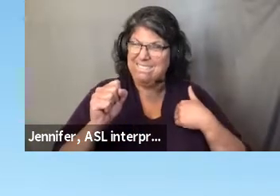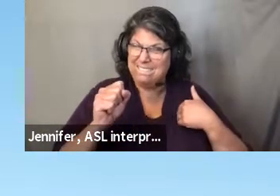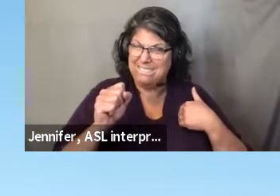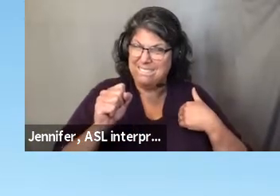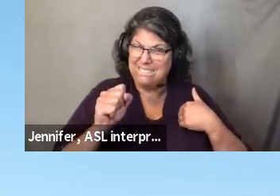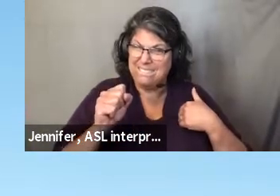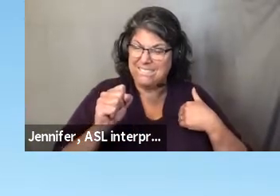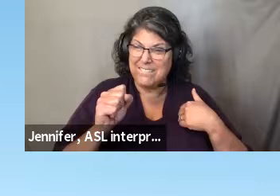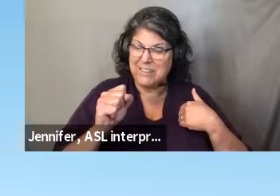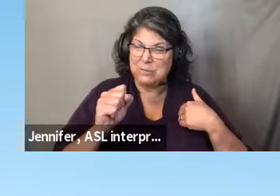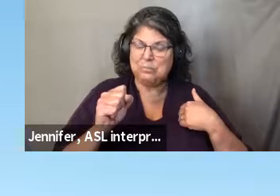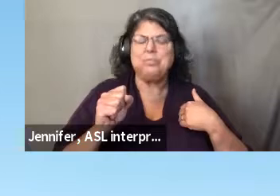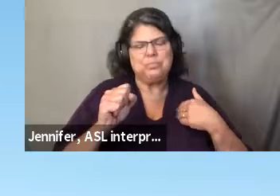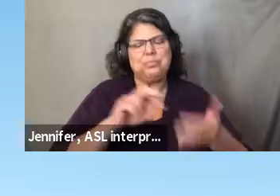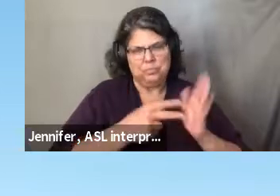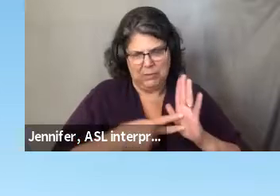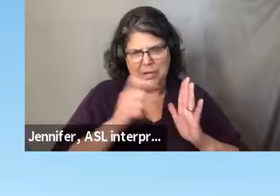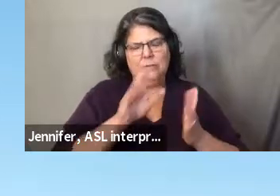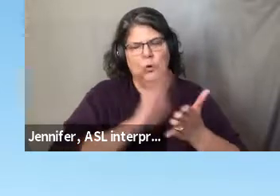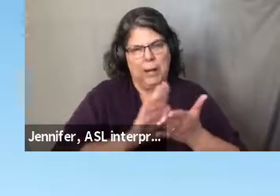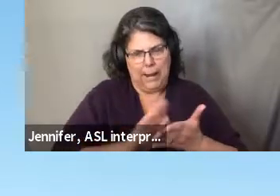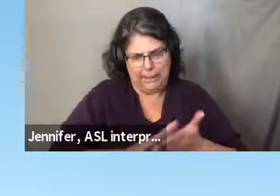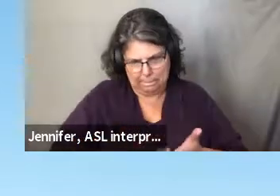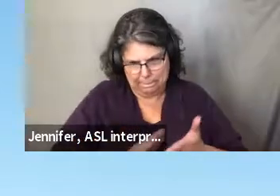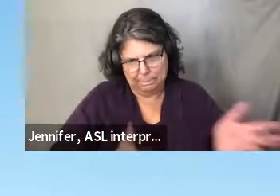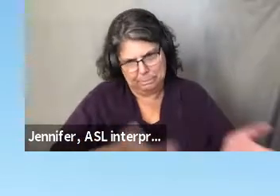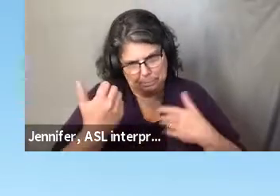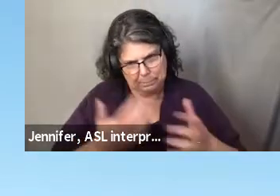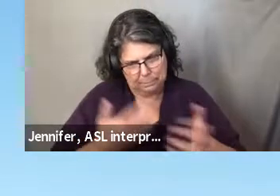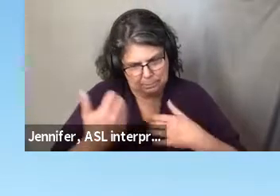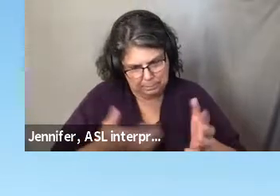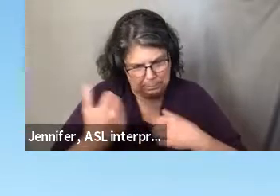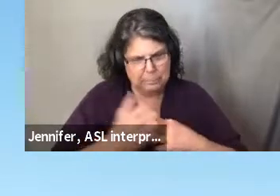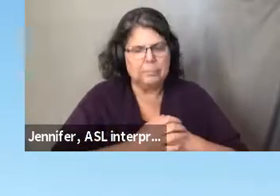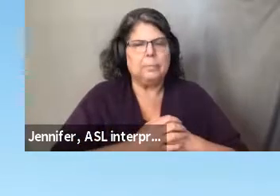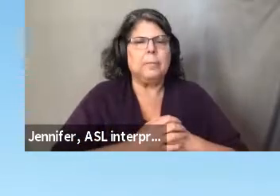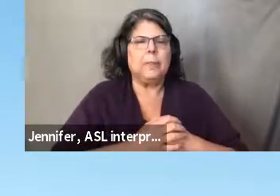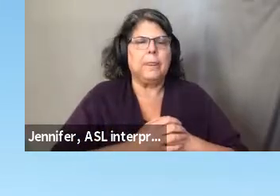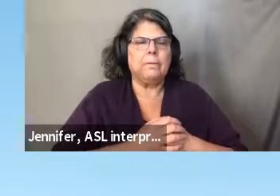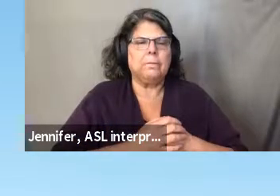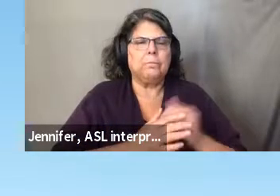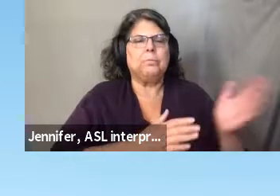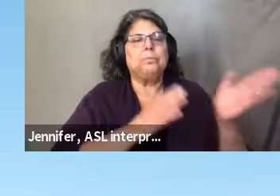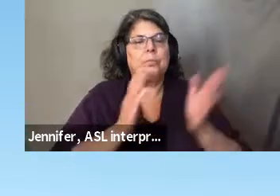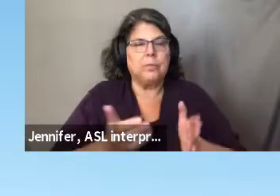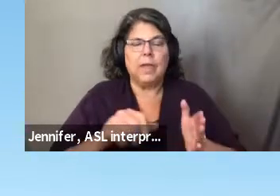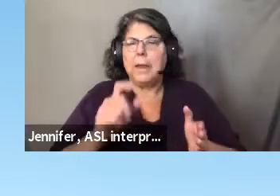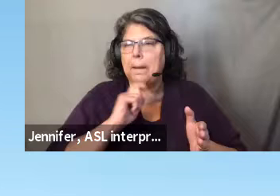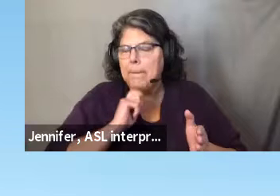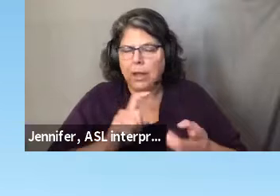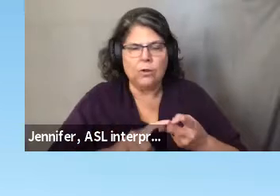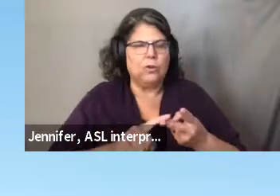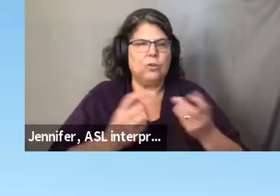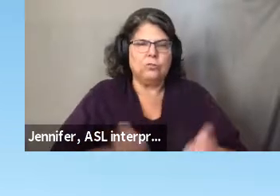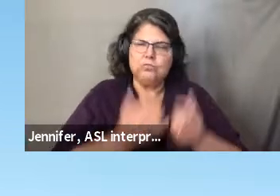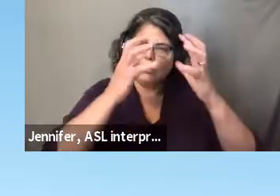asbestos containing material, we'll get rid of those. The next step is we pick up the metals and vehicles, put